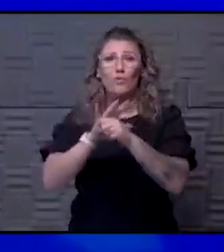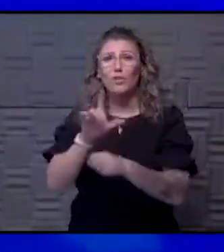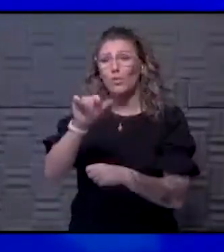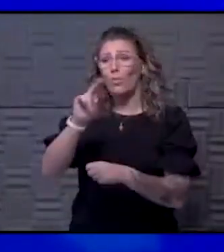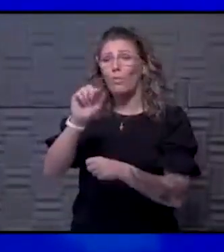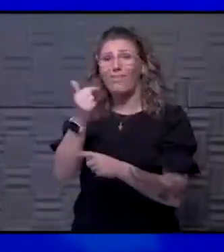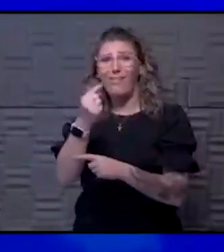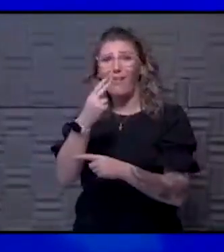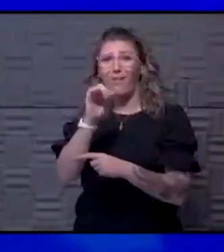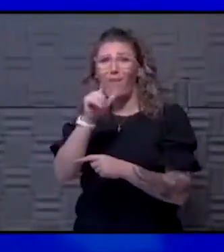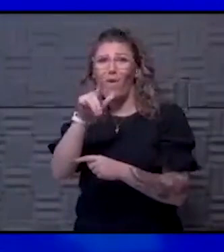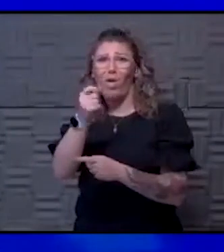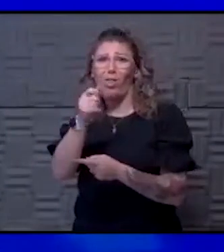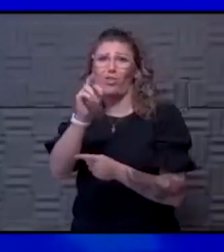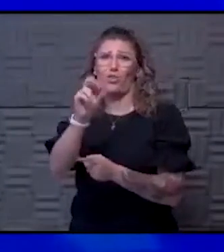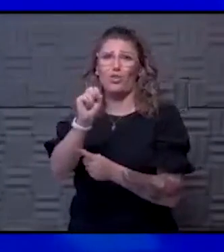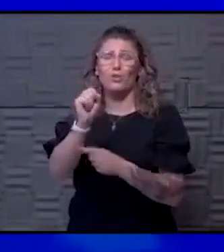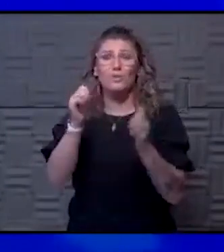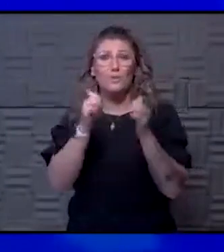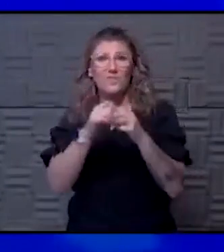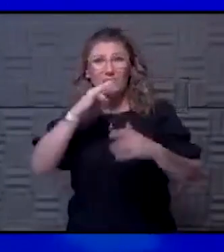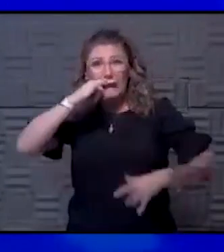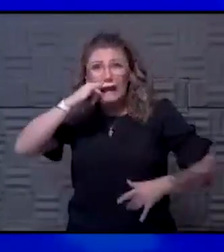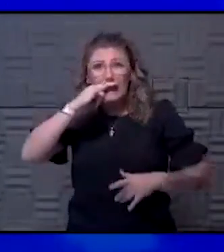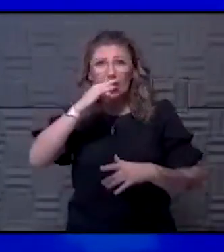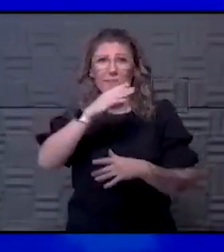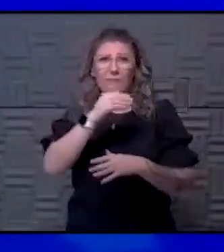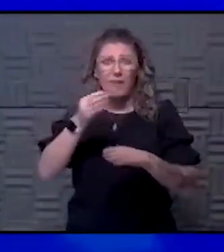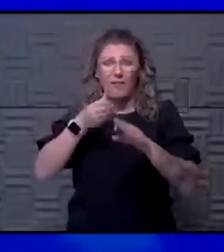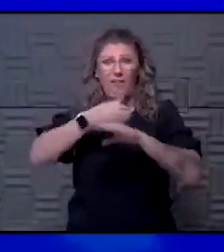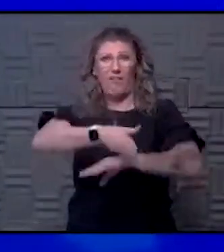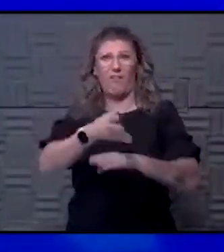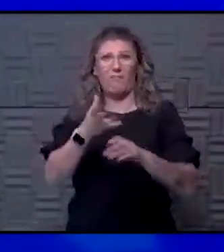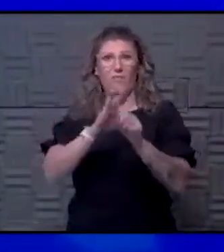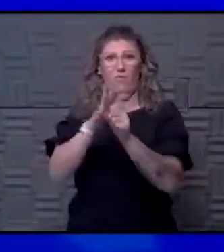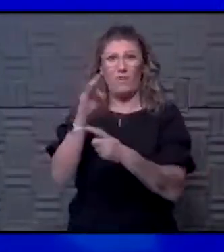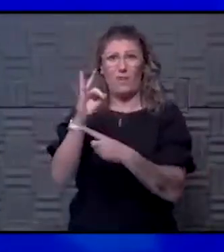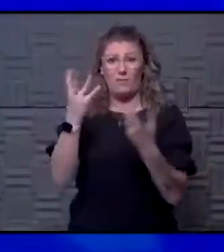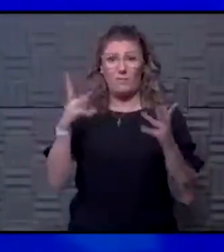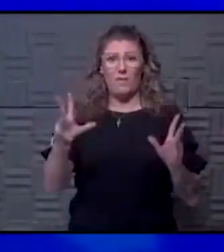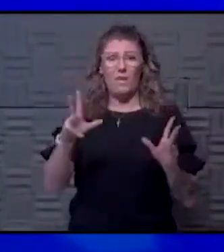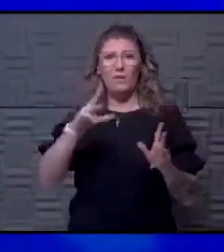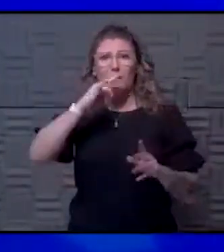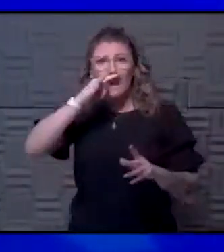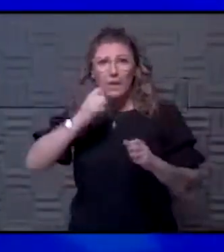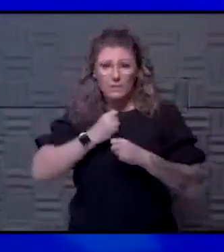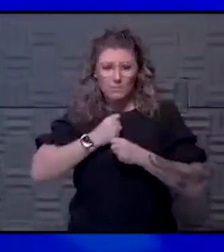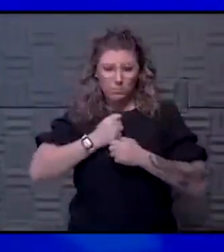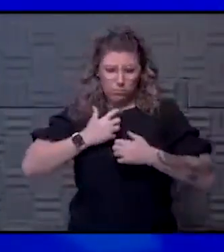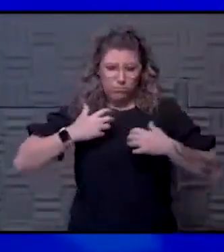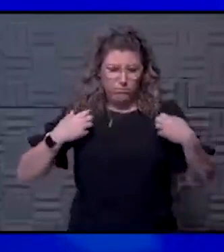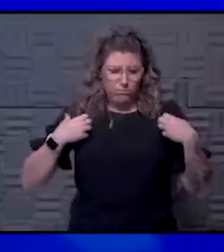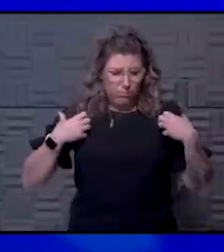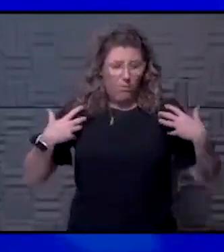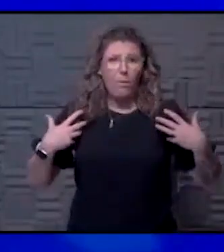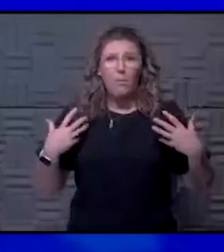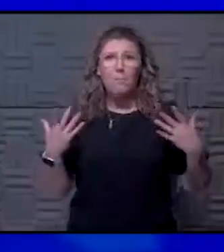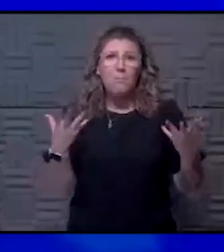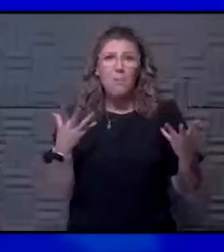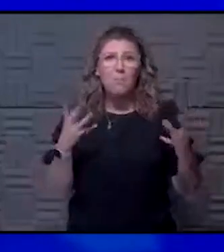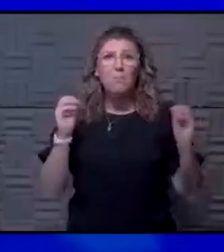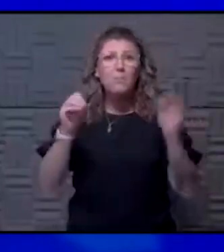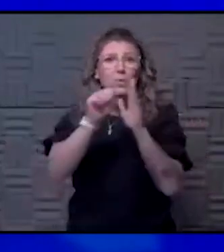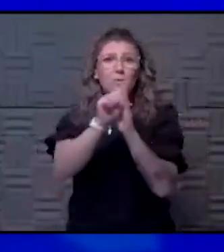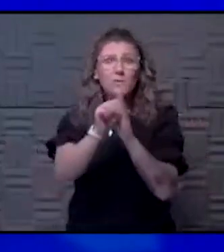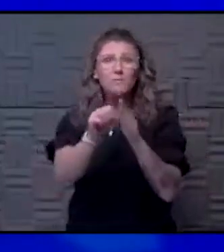information coming about kids with the inflammatory process after COVID, and you may be asymptomatic with COVID and get long COVID syndrome.